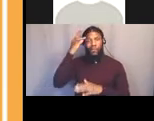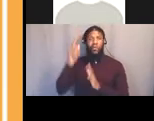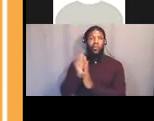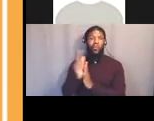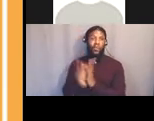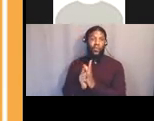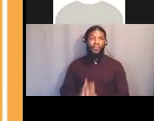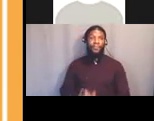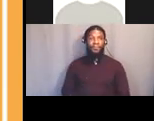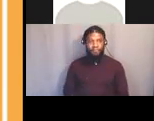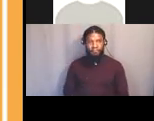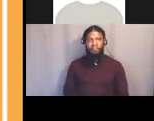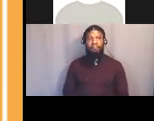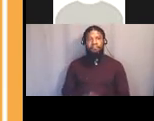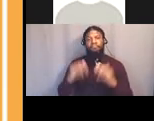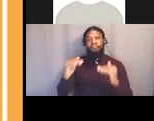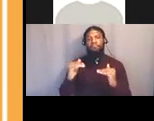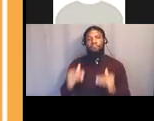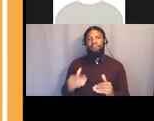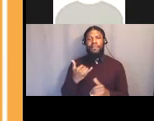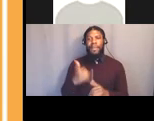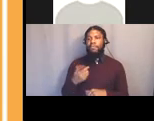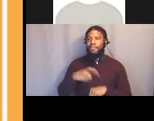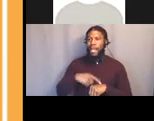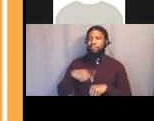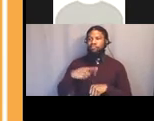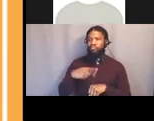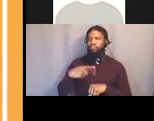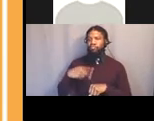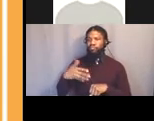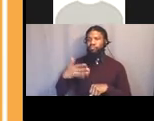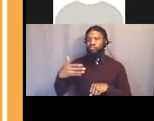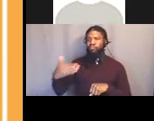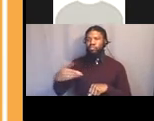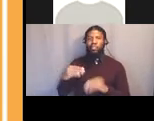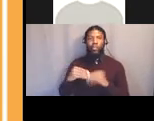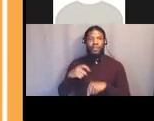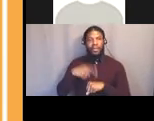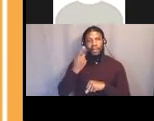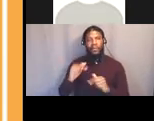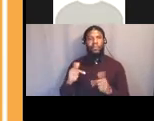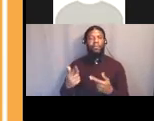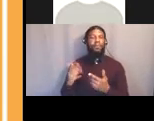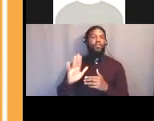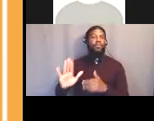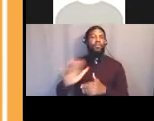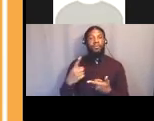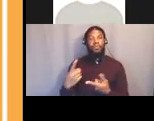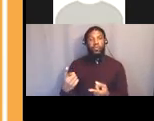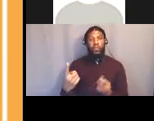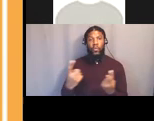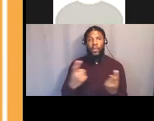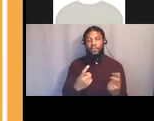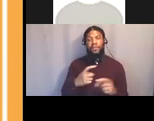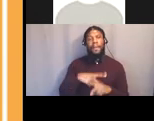So we will just leave a couple more minutes for questions if folks have questions, but again, encourage folks